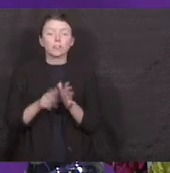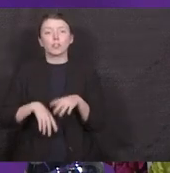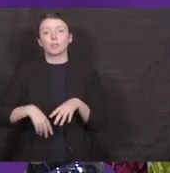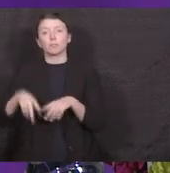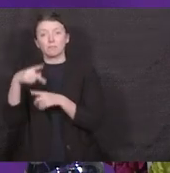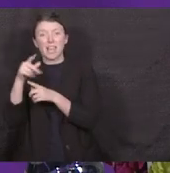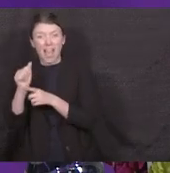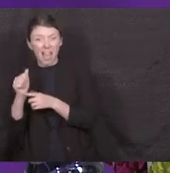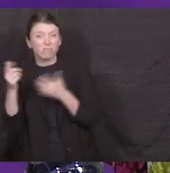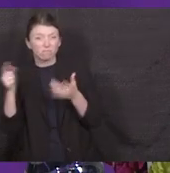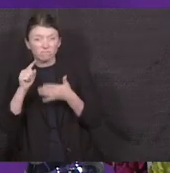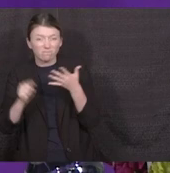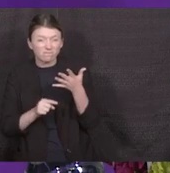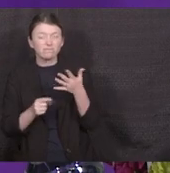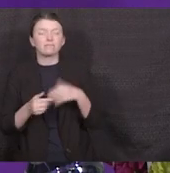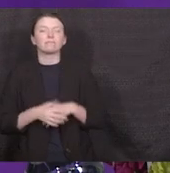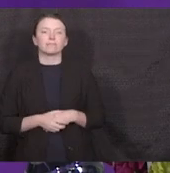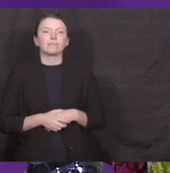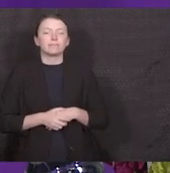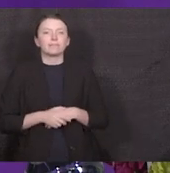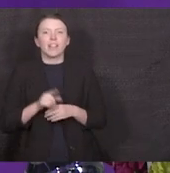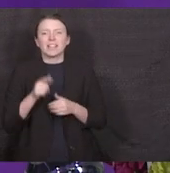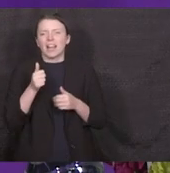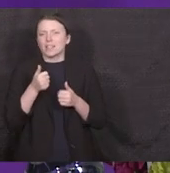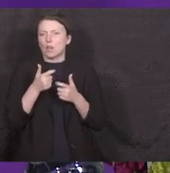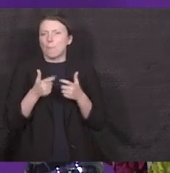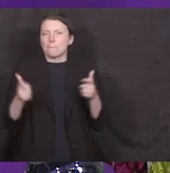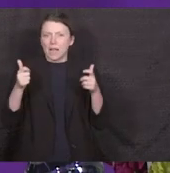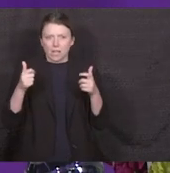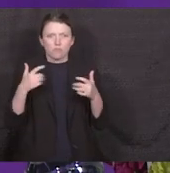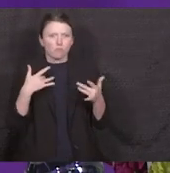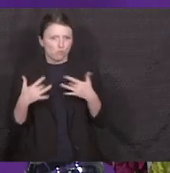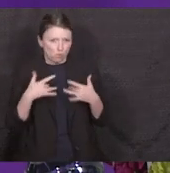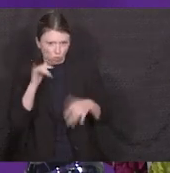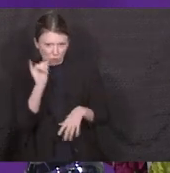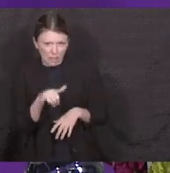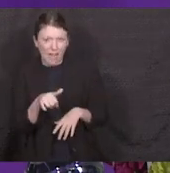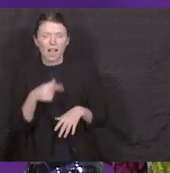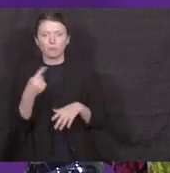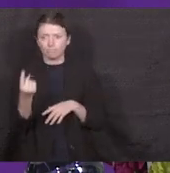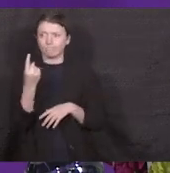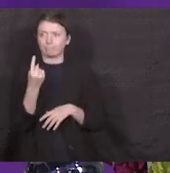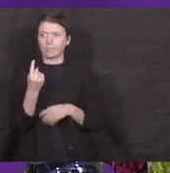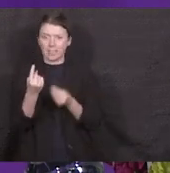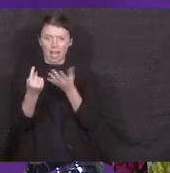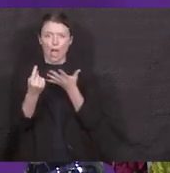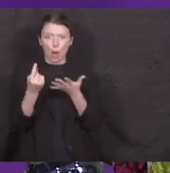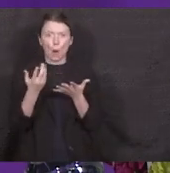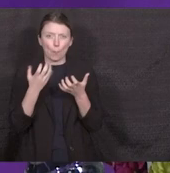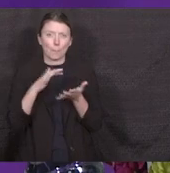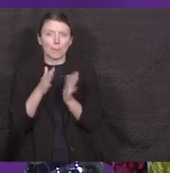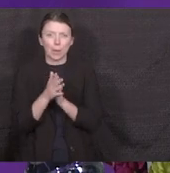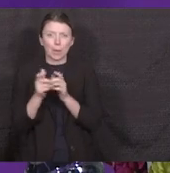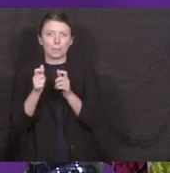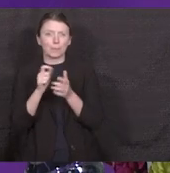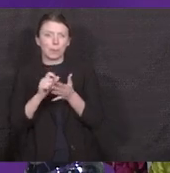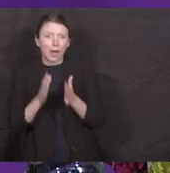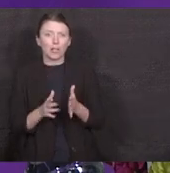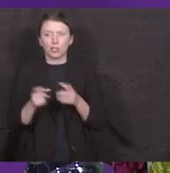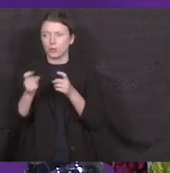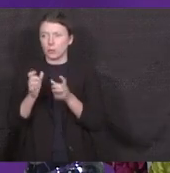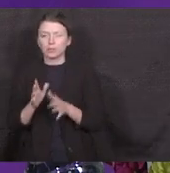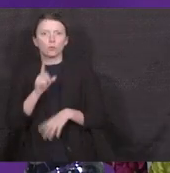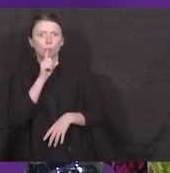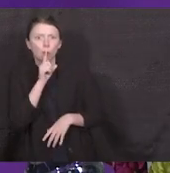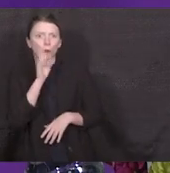and so on and so forth. So I think that's the biggest concern they have is they come to us, they're always like, okay, I want to be a writer, I want to be a director, you need to help me do that. But I'm like,